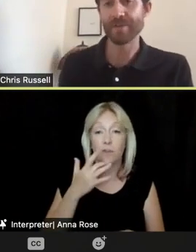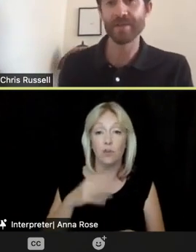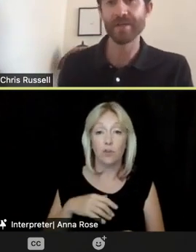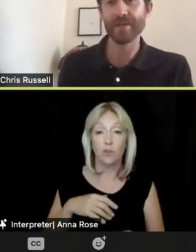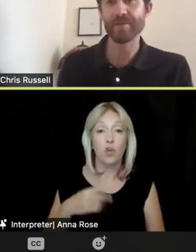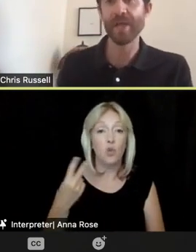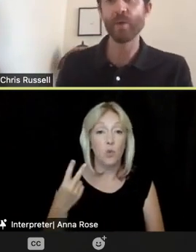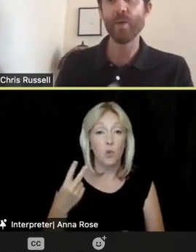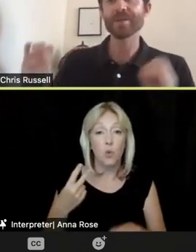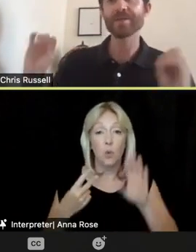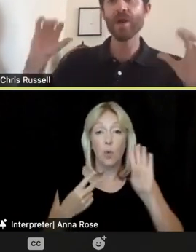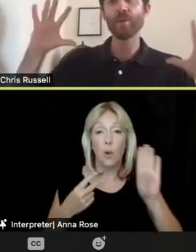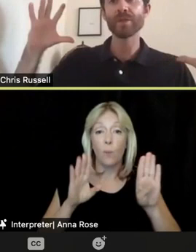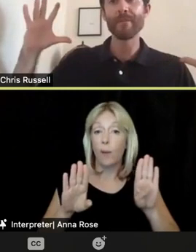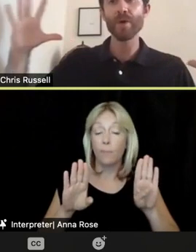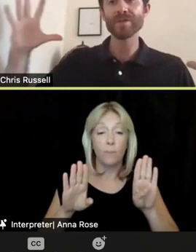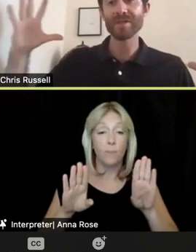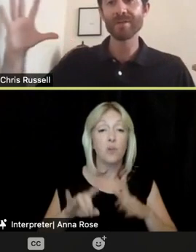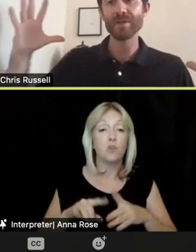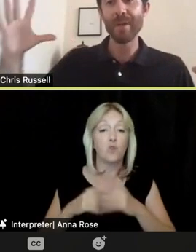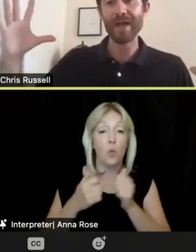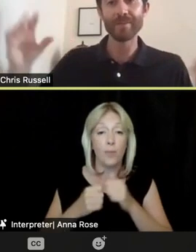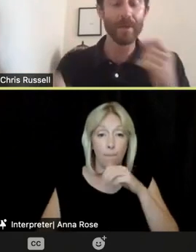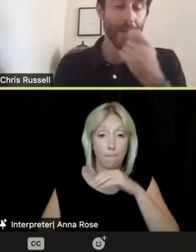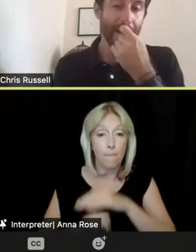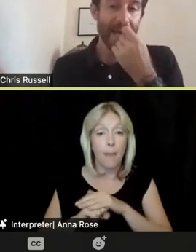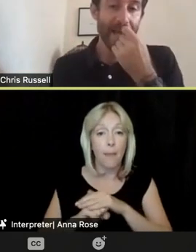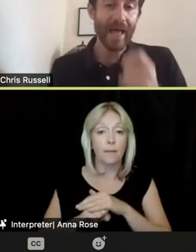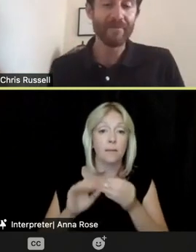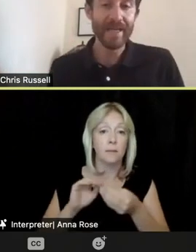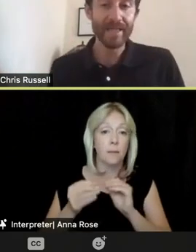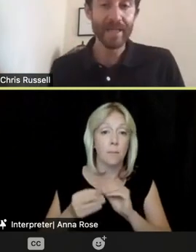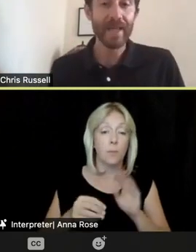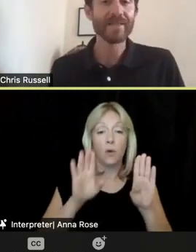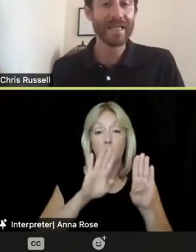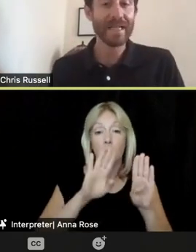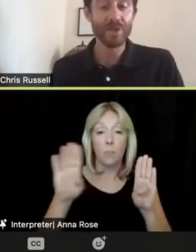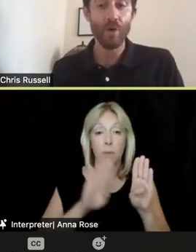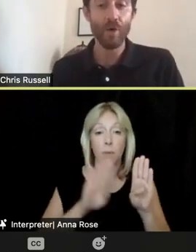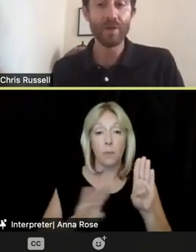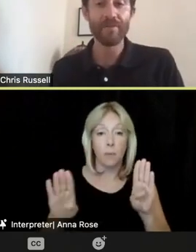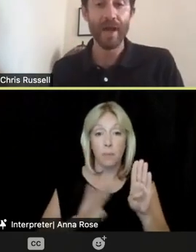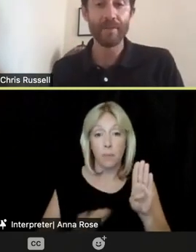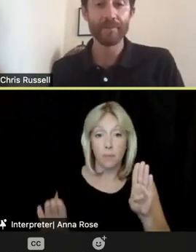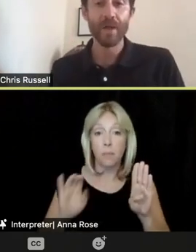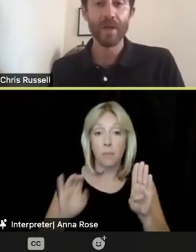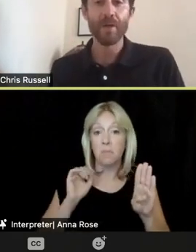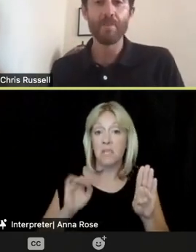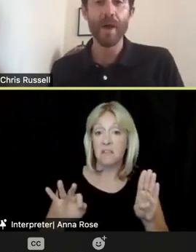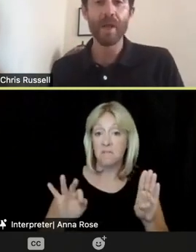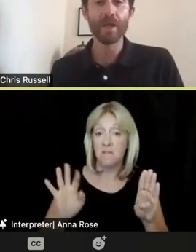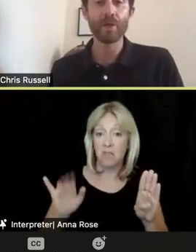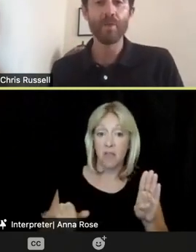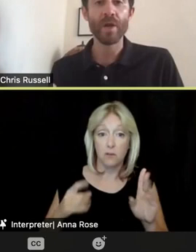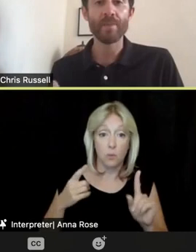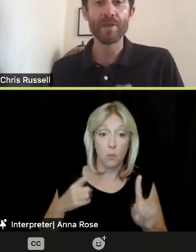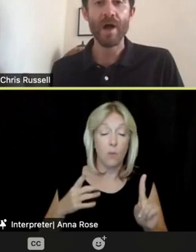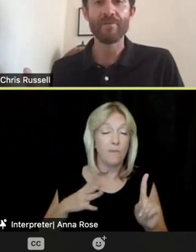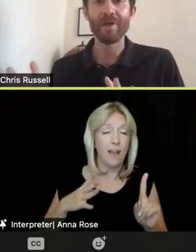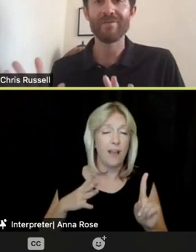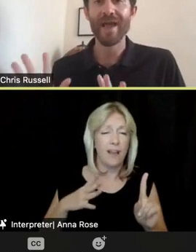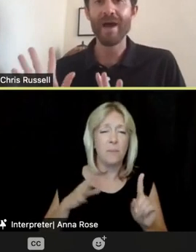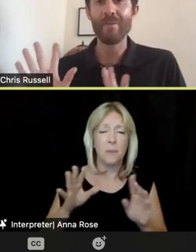have 2 symbols on a display. We want to start with the most symbols possible. And if that's the case, that's totally fine, but you